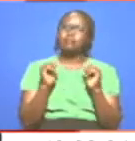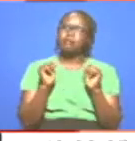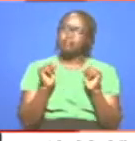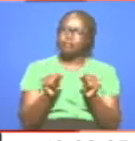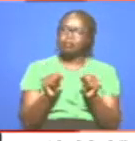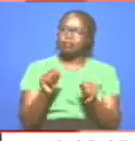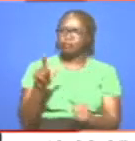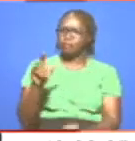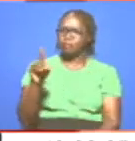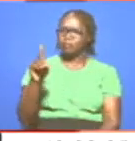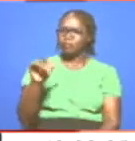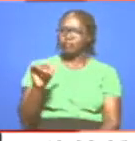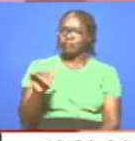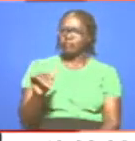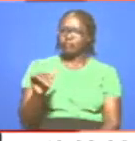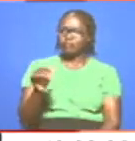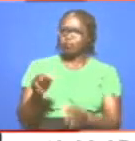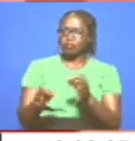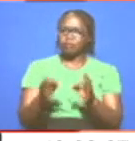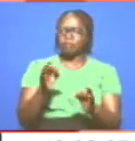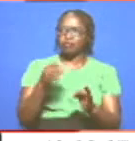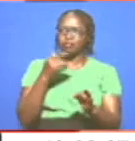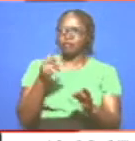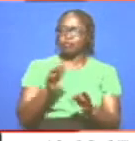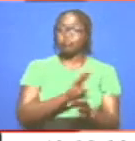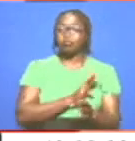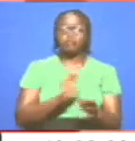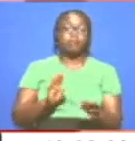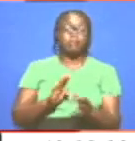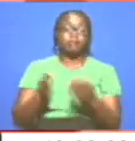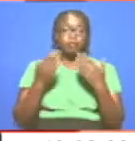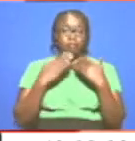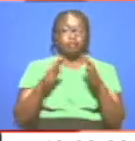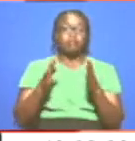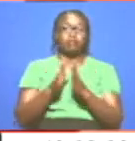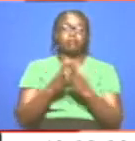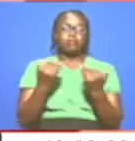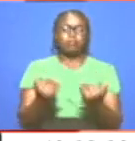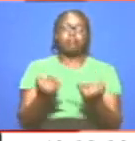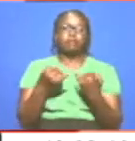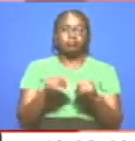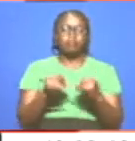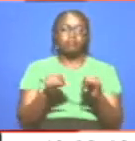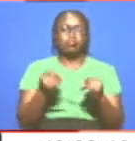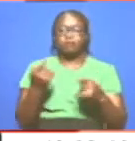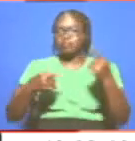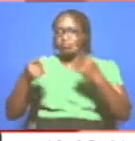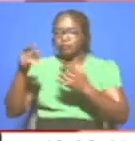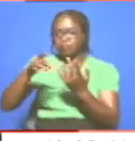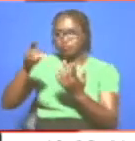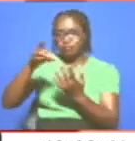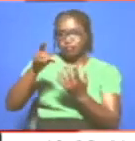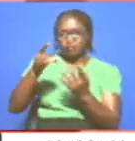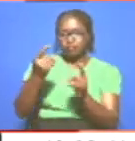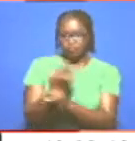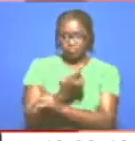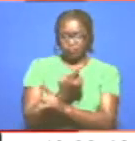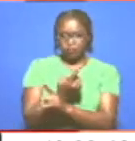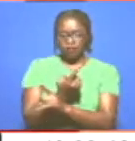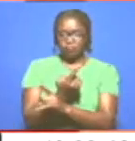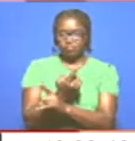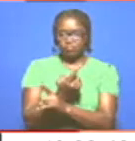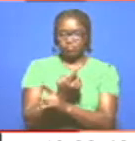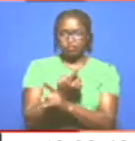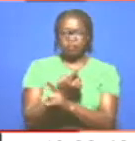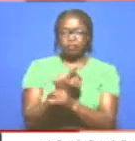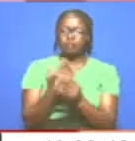Galoot said. The boardroom part is over. Now it is all implementing. Mm-hmm. Winning an election is something else, yeah. But